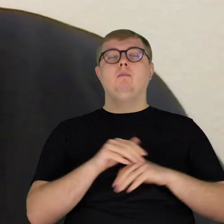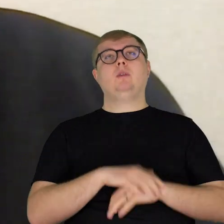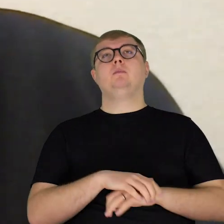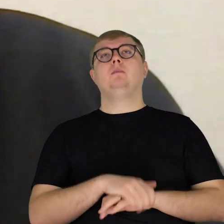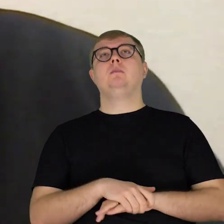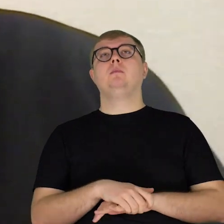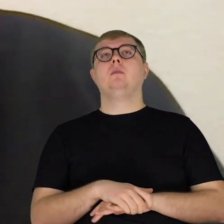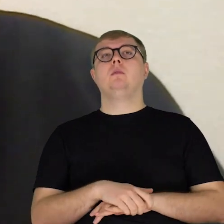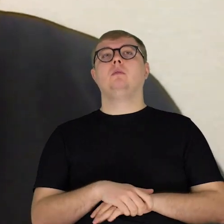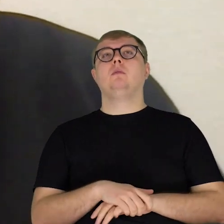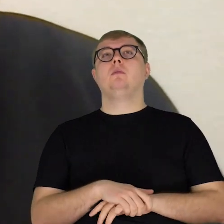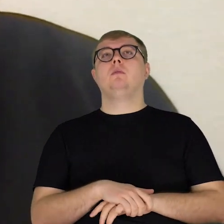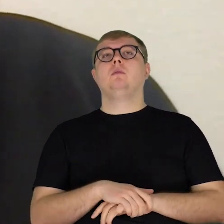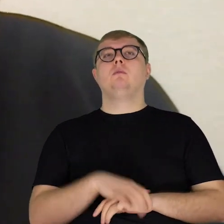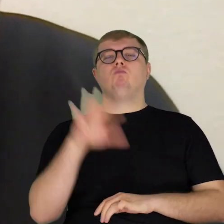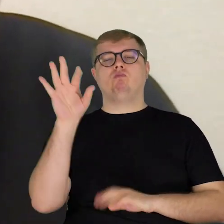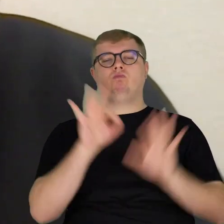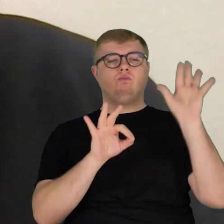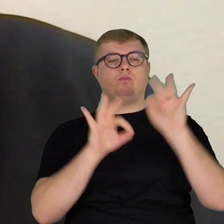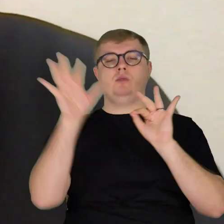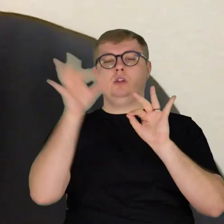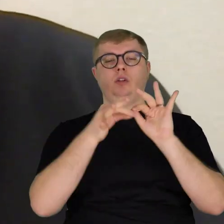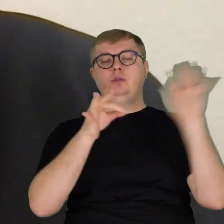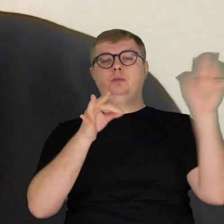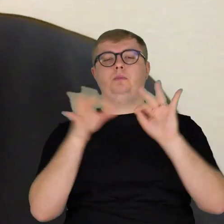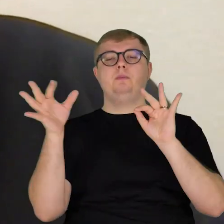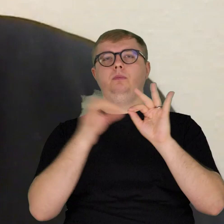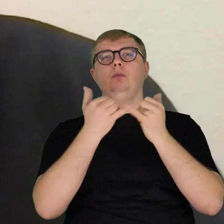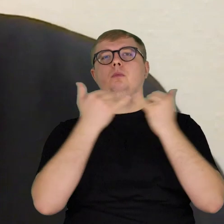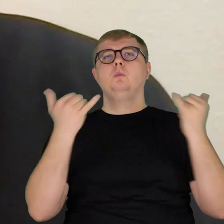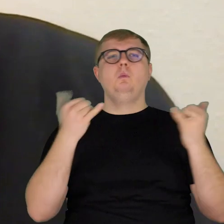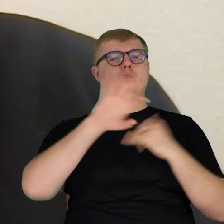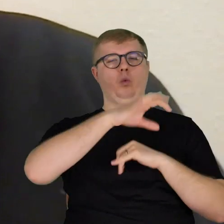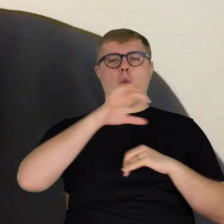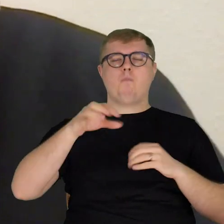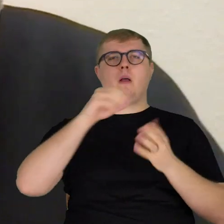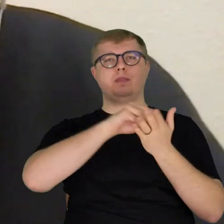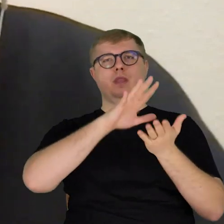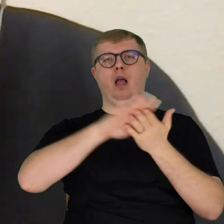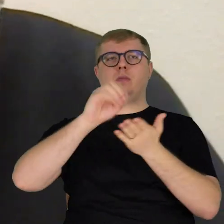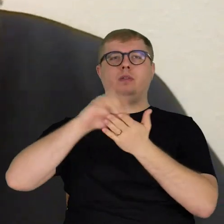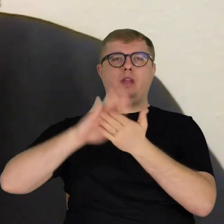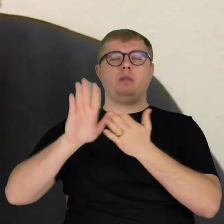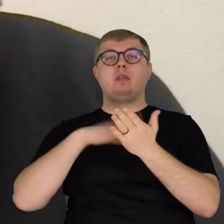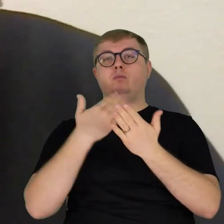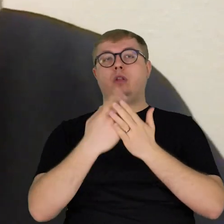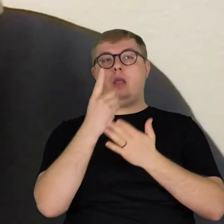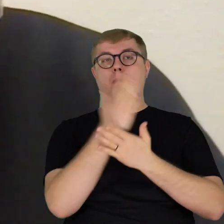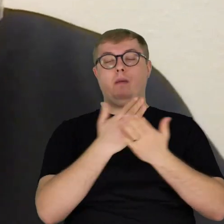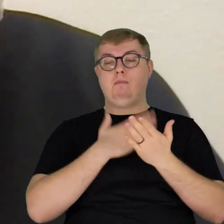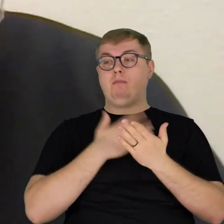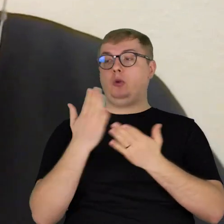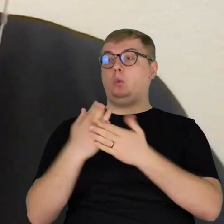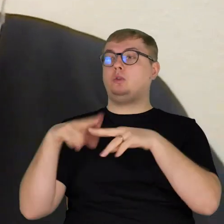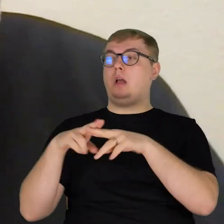synthesize different layers of data, for example, in one mapping. So we have digital tools which make it much